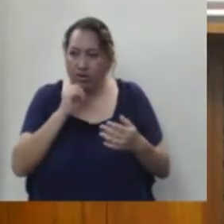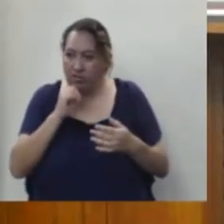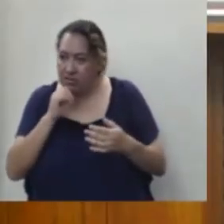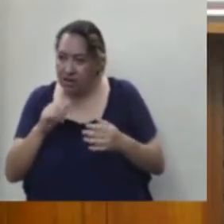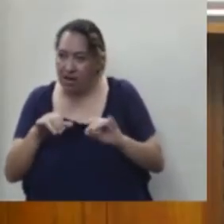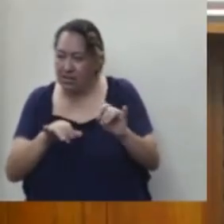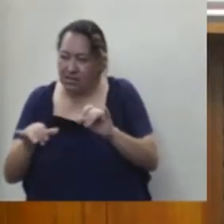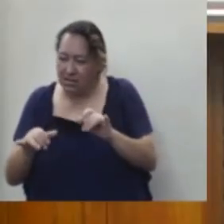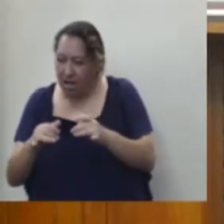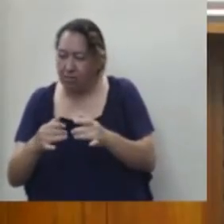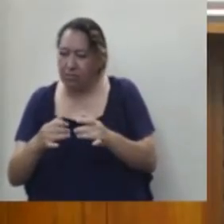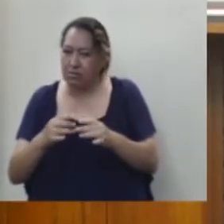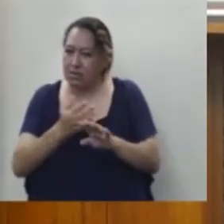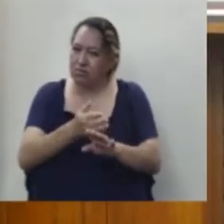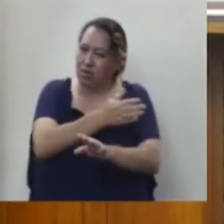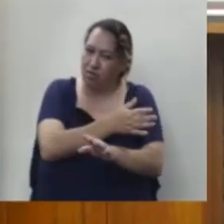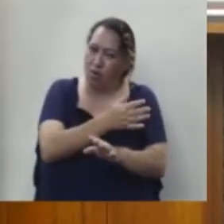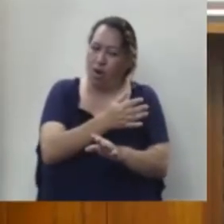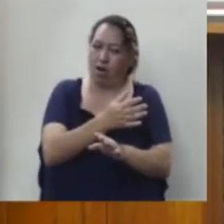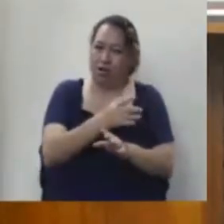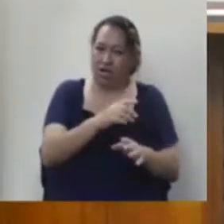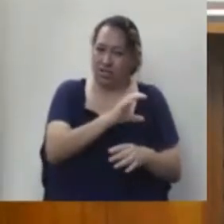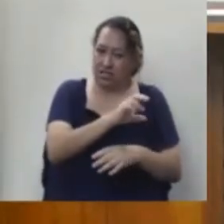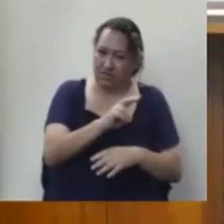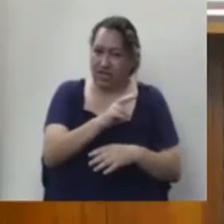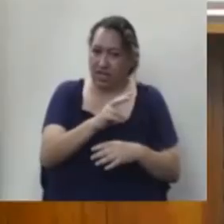within a year that will happen.